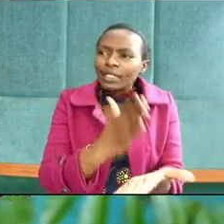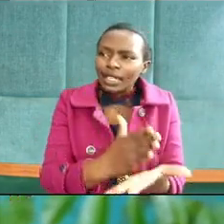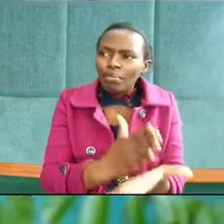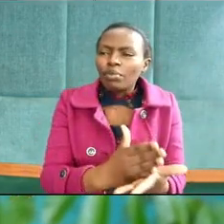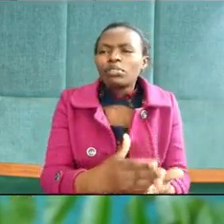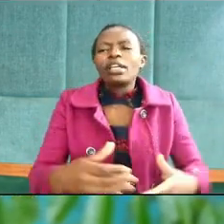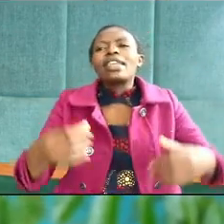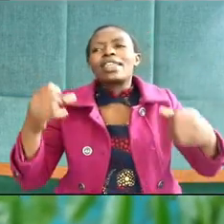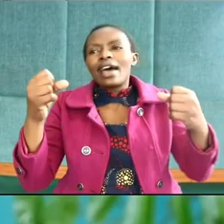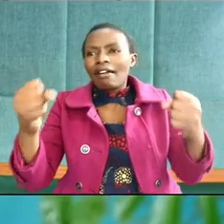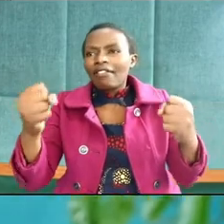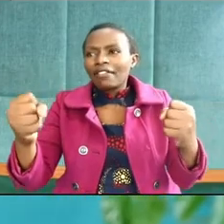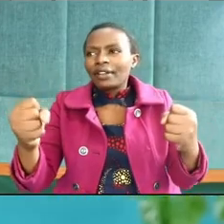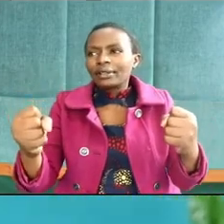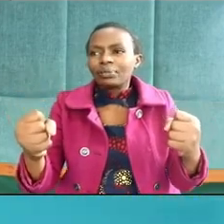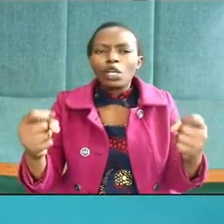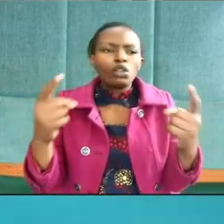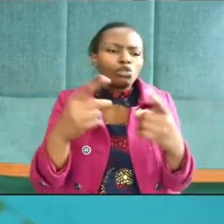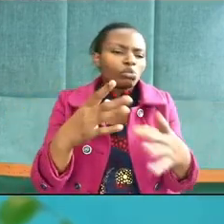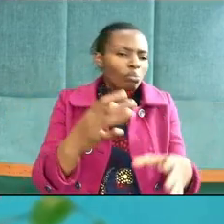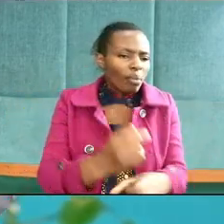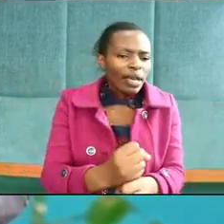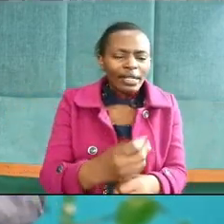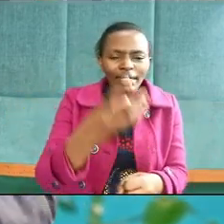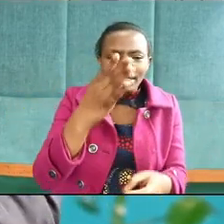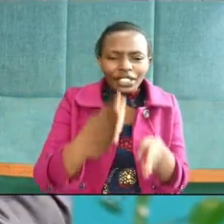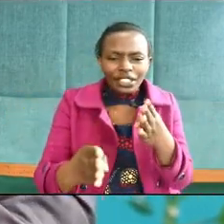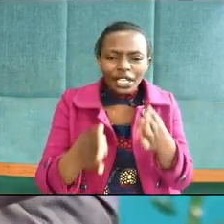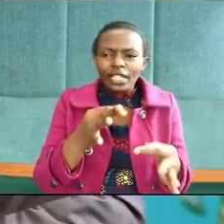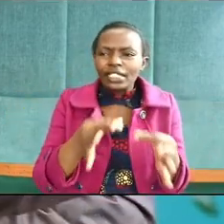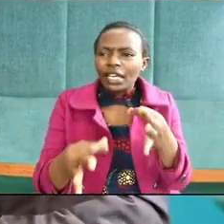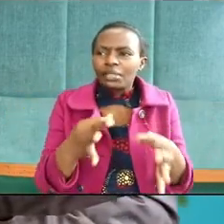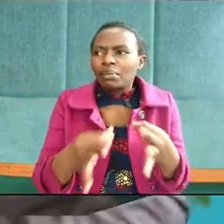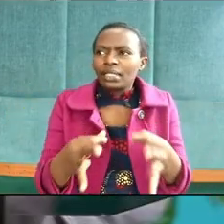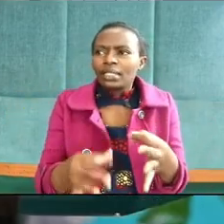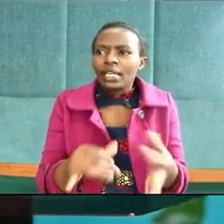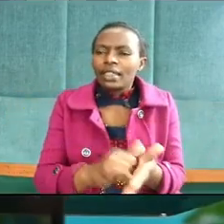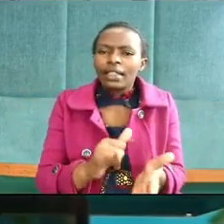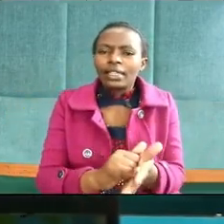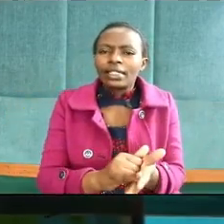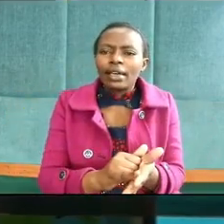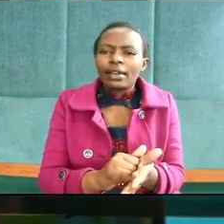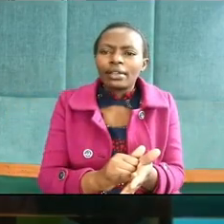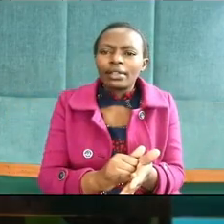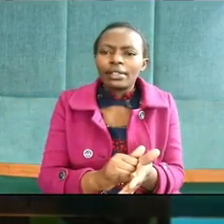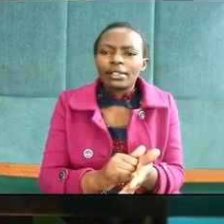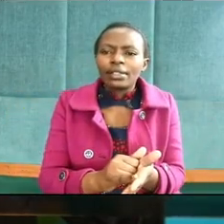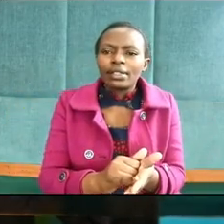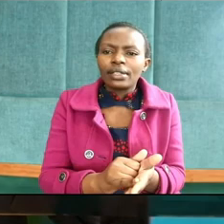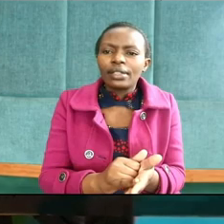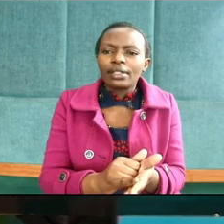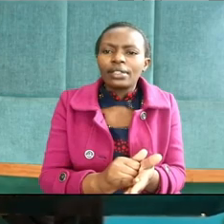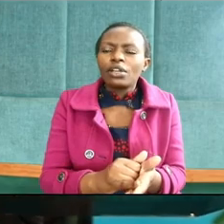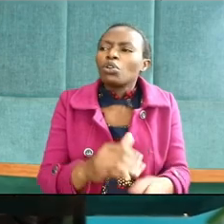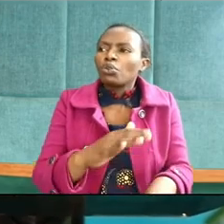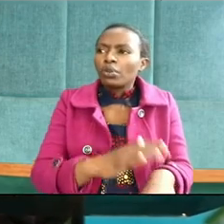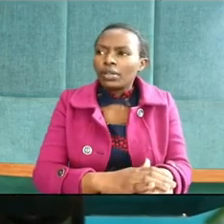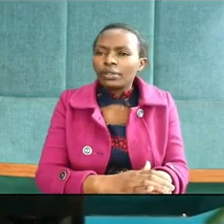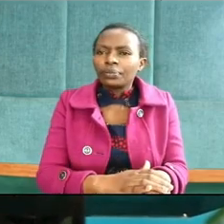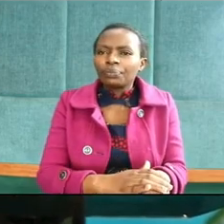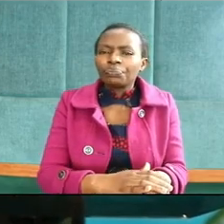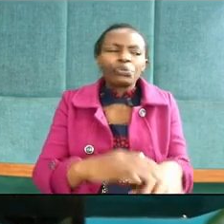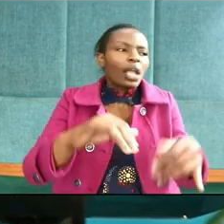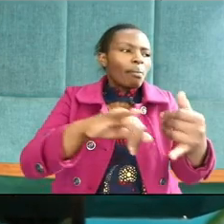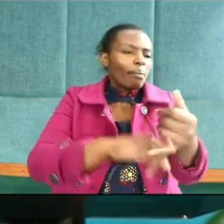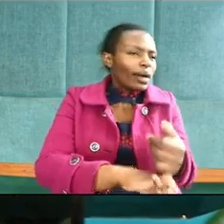sound judgments and sound decisions. This is what it entails.